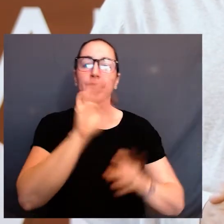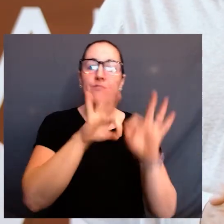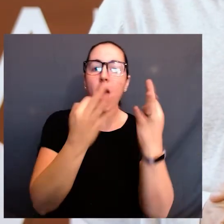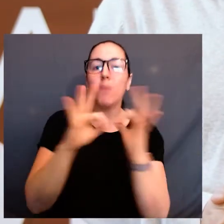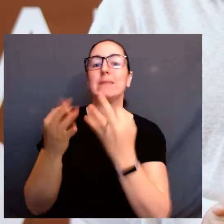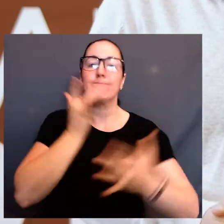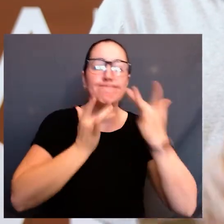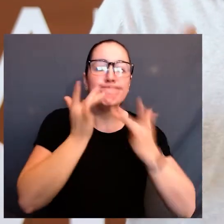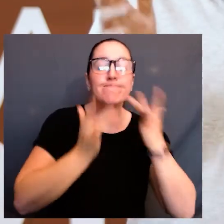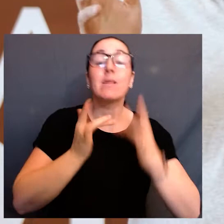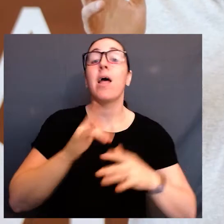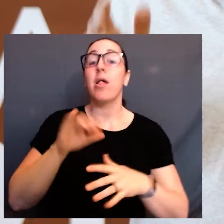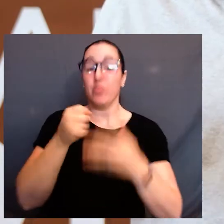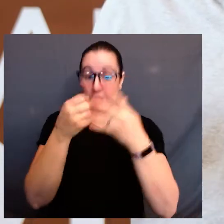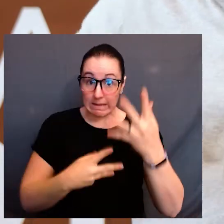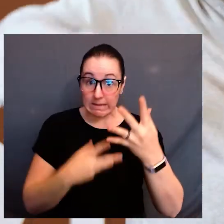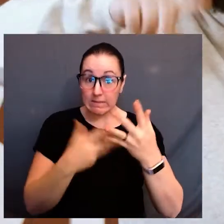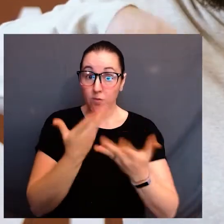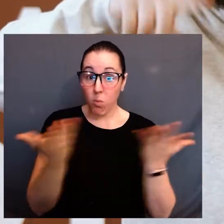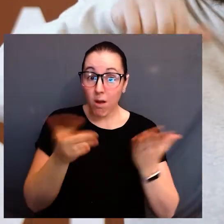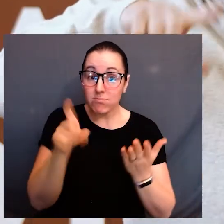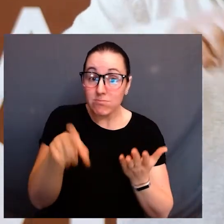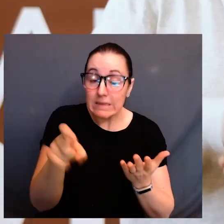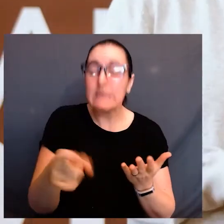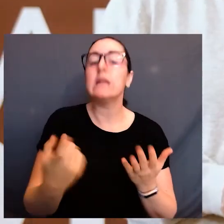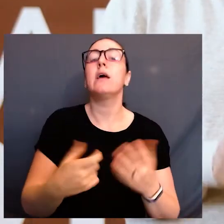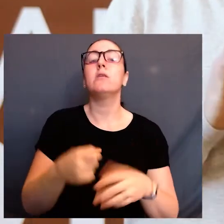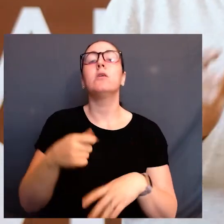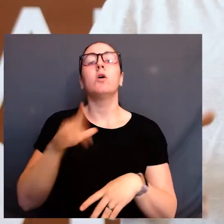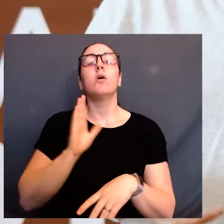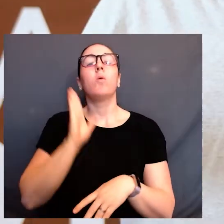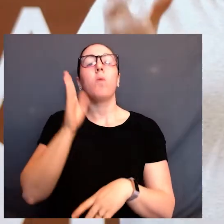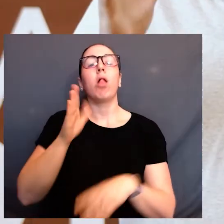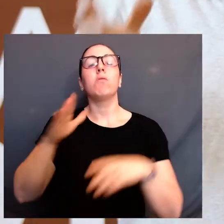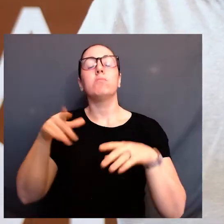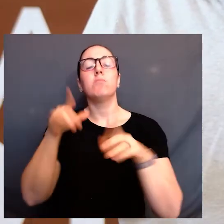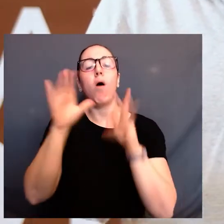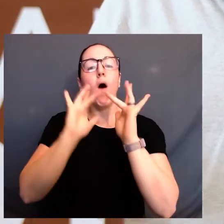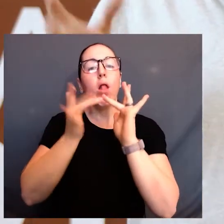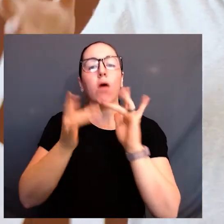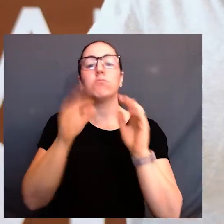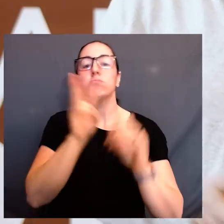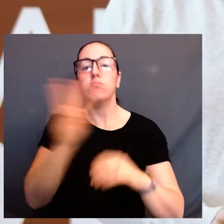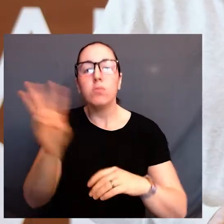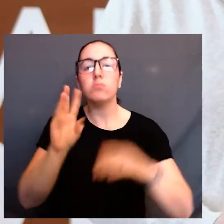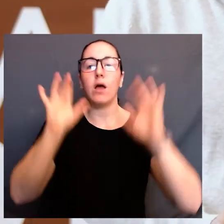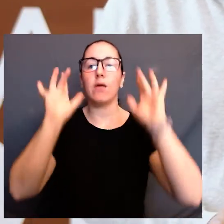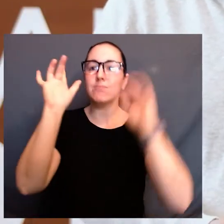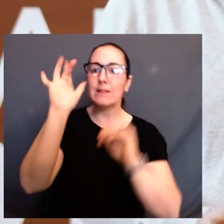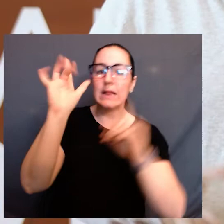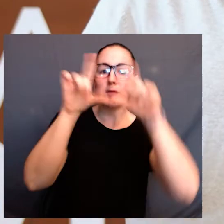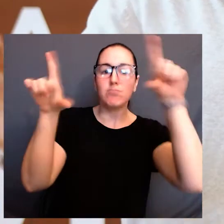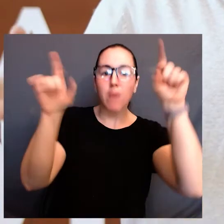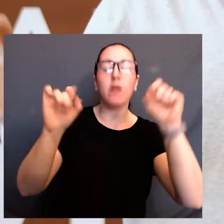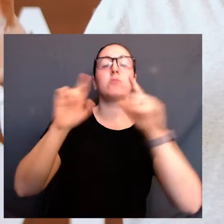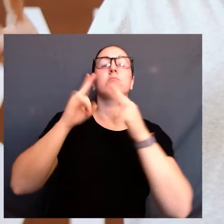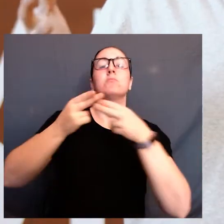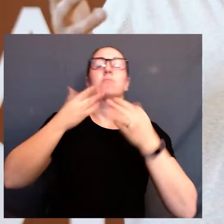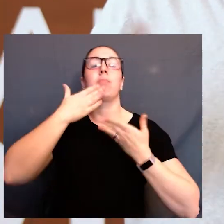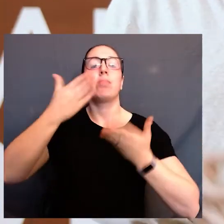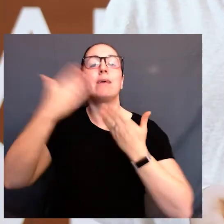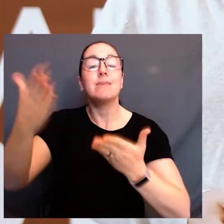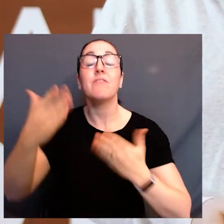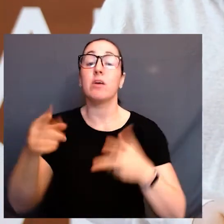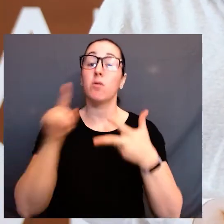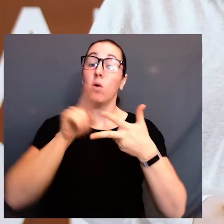of what to include in that box can be found on pureheart.org. Scroll on down to the banner that says Thanksgiving. Another option is you could also invite someone